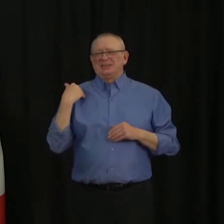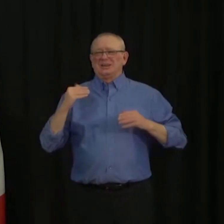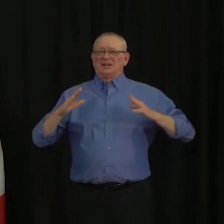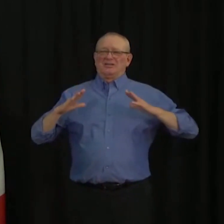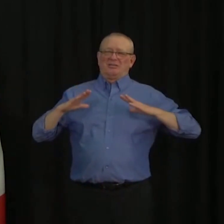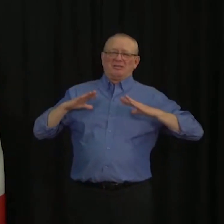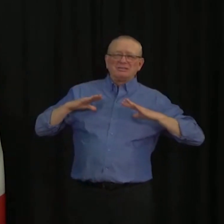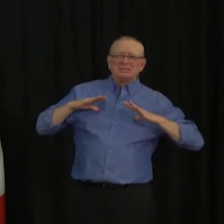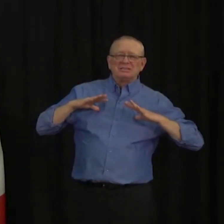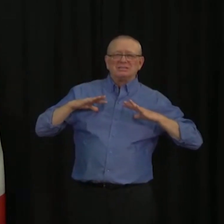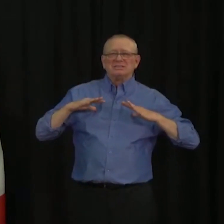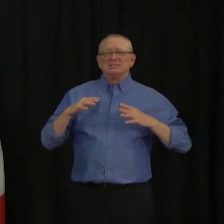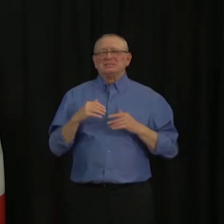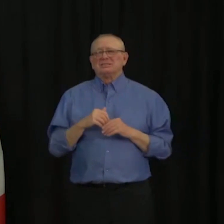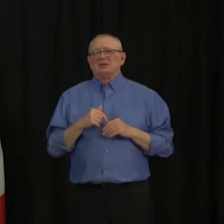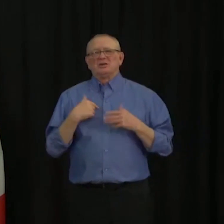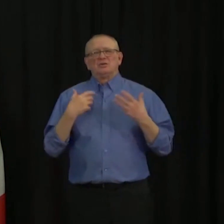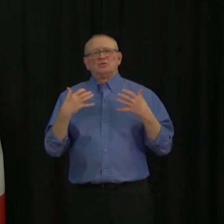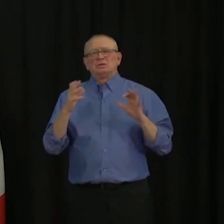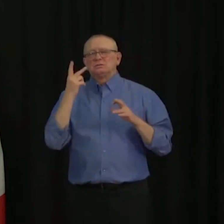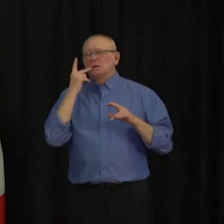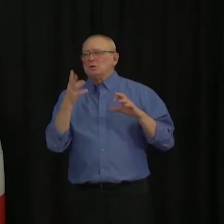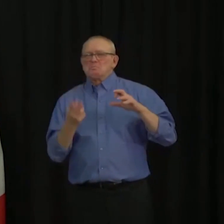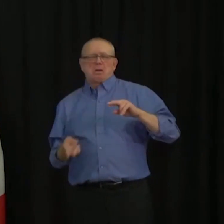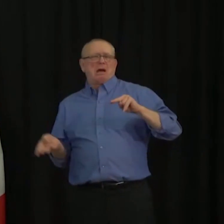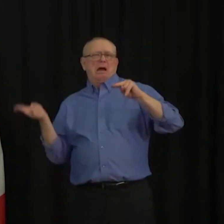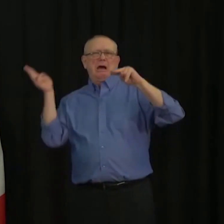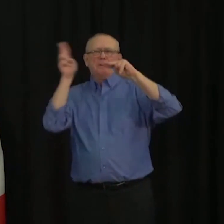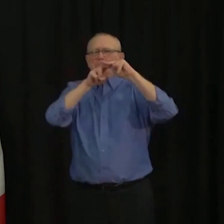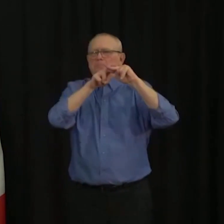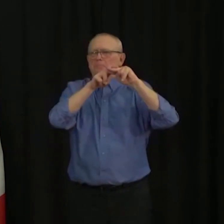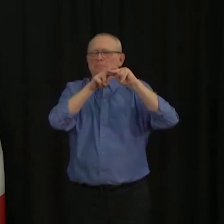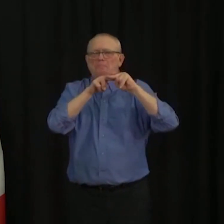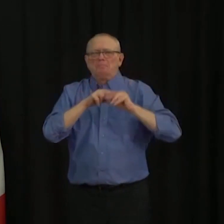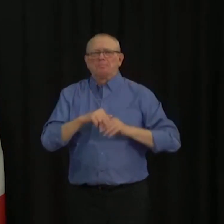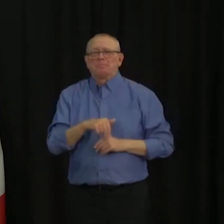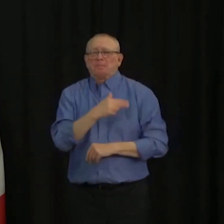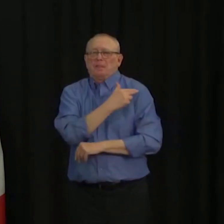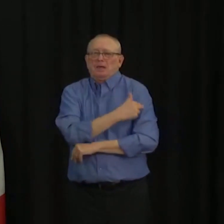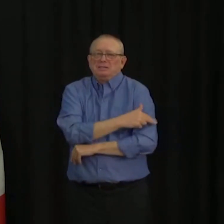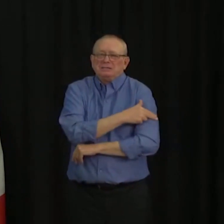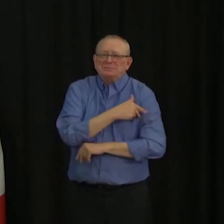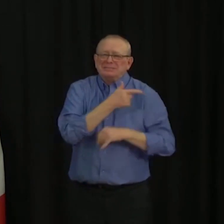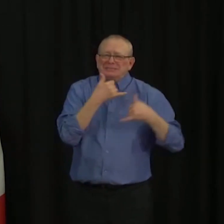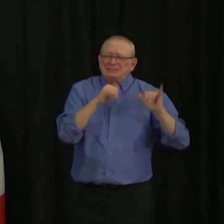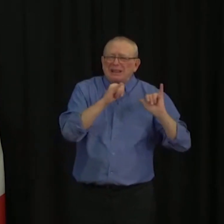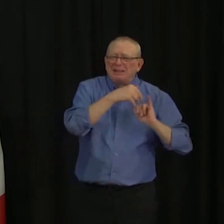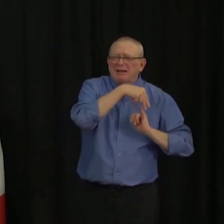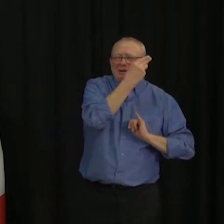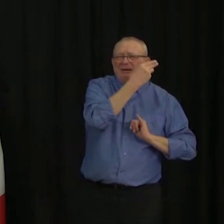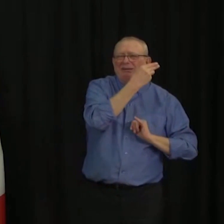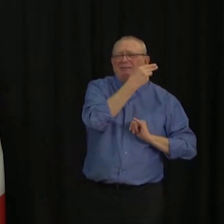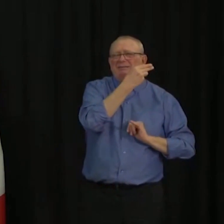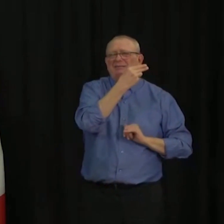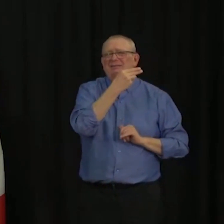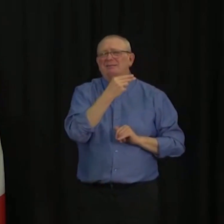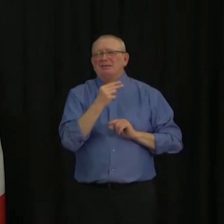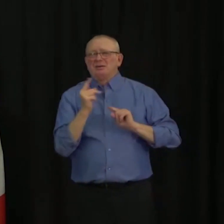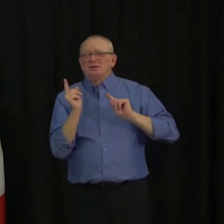fact that our case numbers, hospitalizations, and positivity rate for testing remains